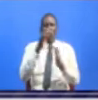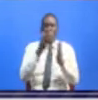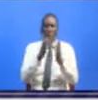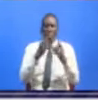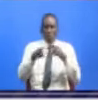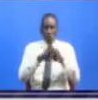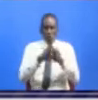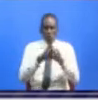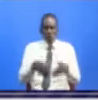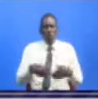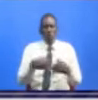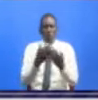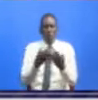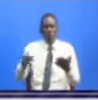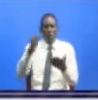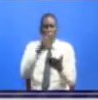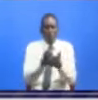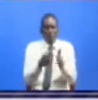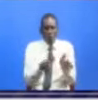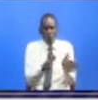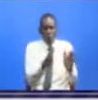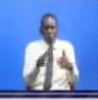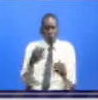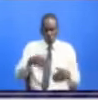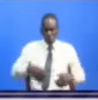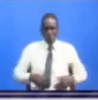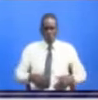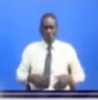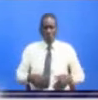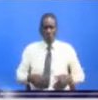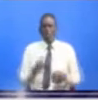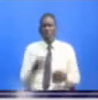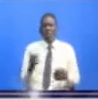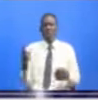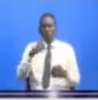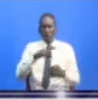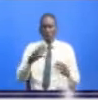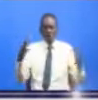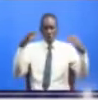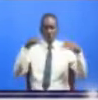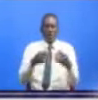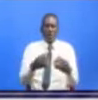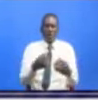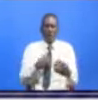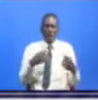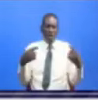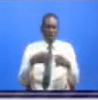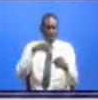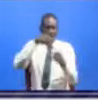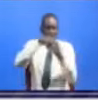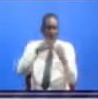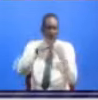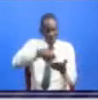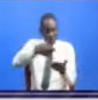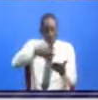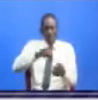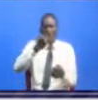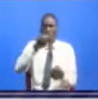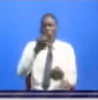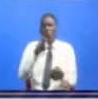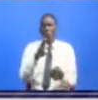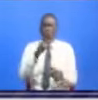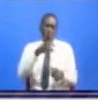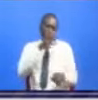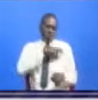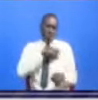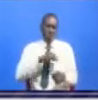in providing employment opportunities for the youth. The three-day conference saw several investors signing various agreements that will benefit